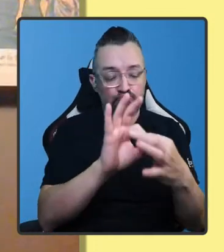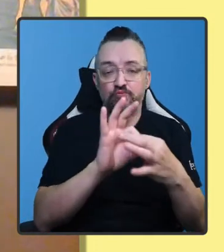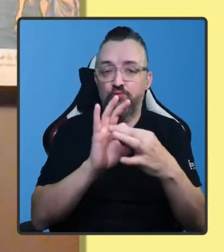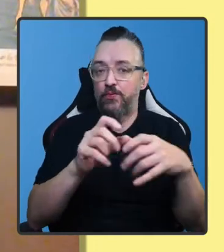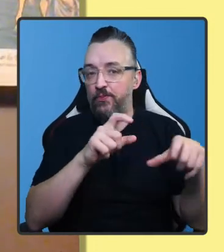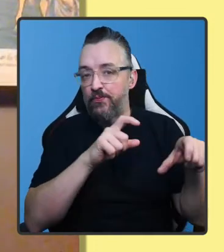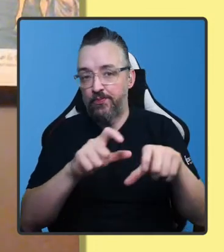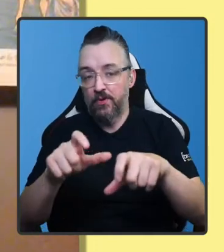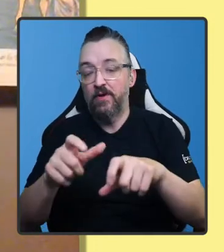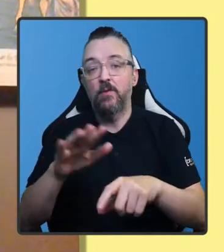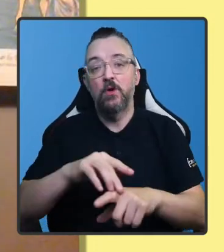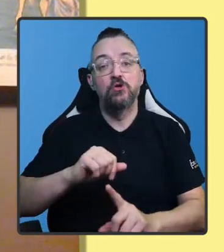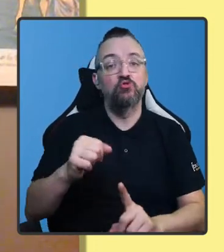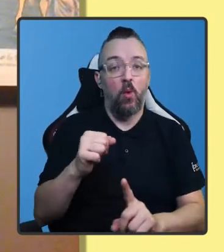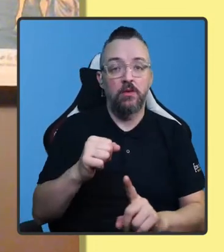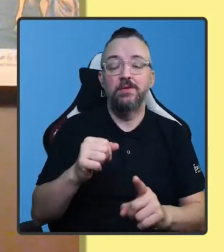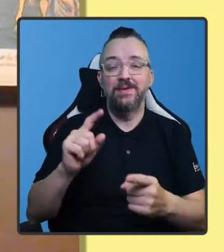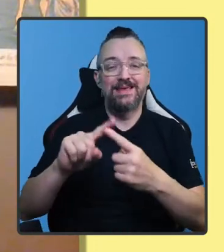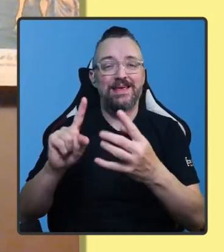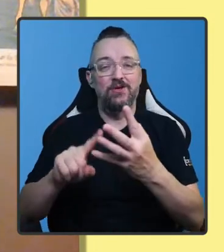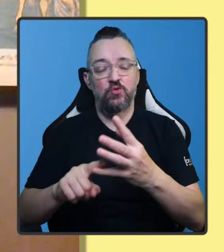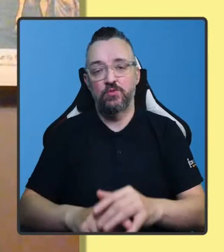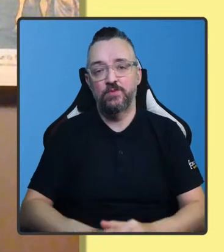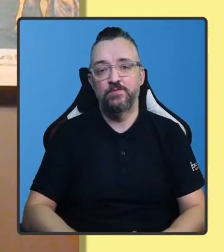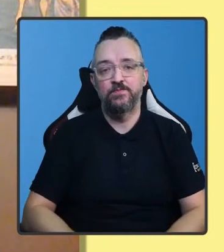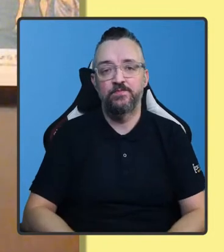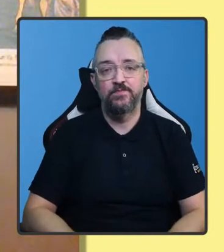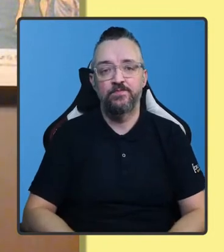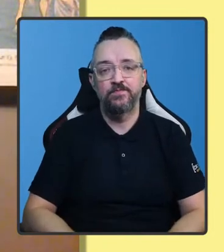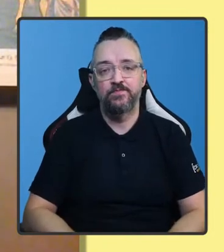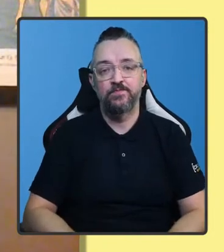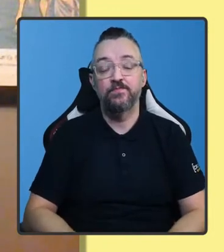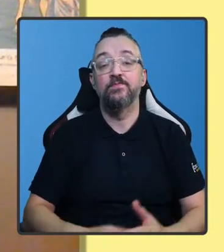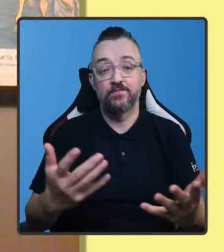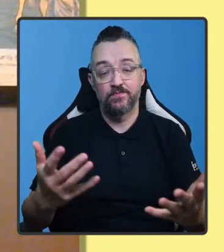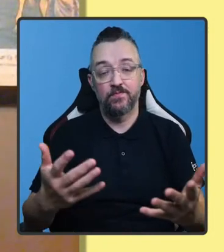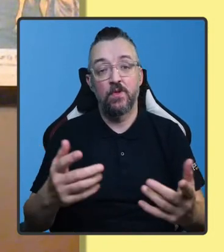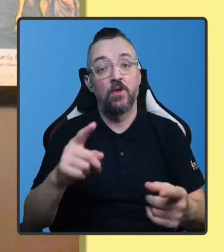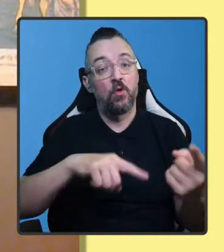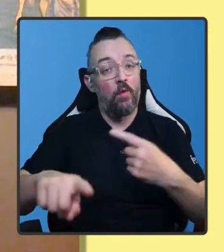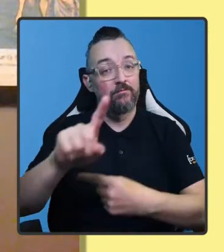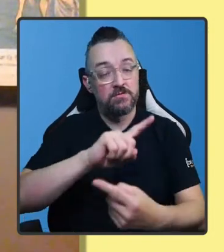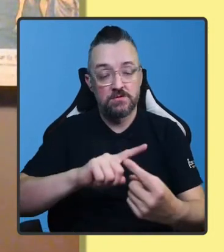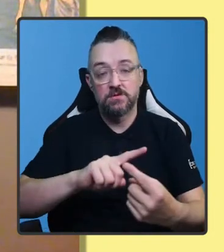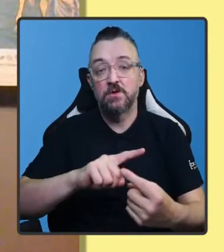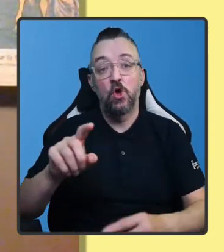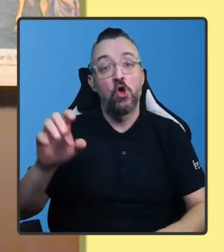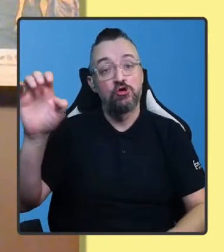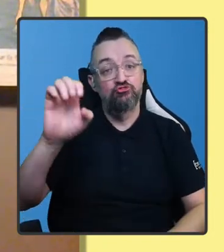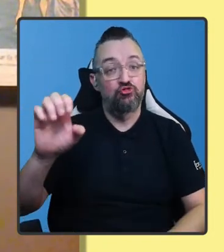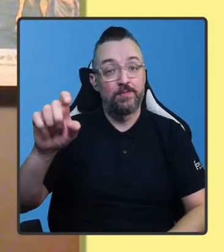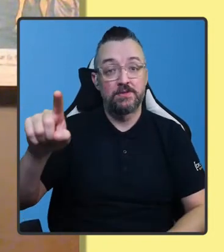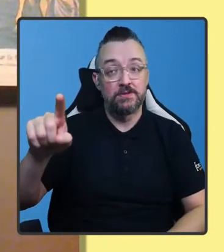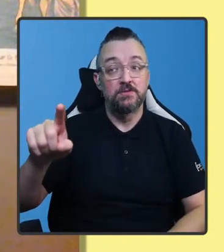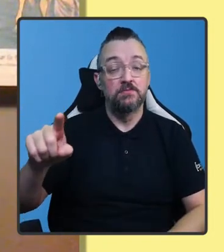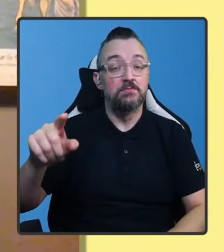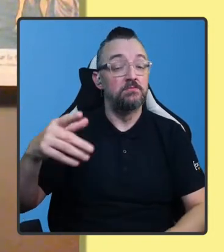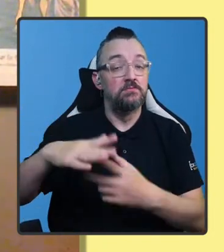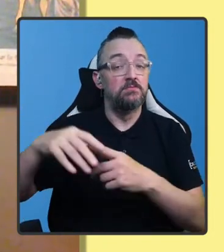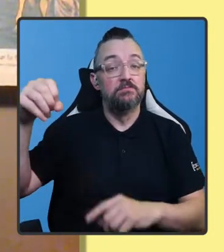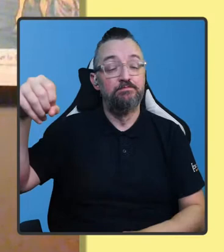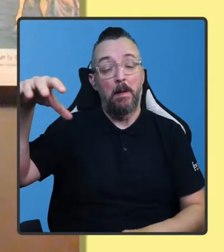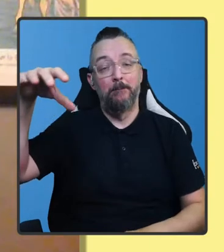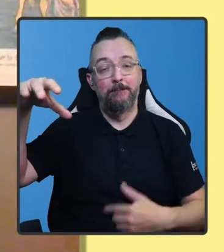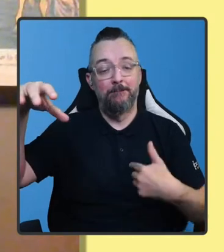between Scotland and the EU post-Brexit. Conference, Europeans are leaving a light on for Scotland. Support